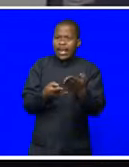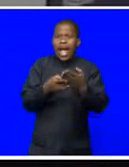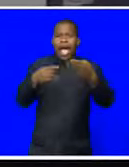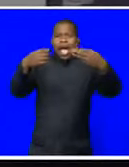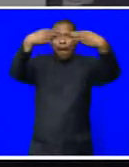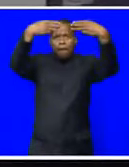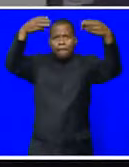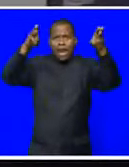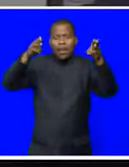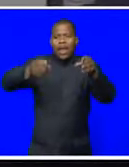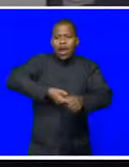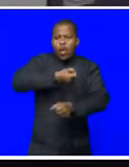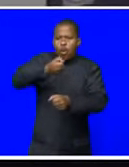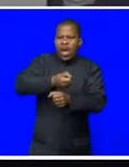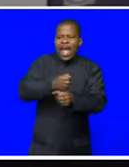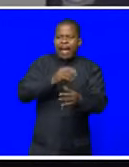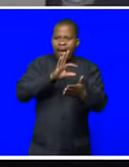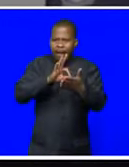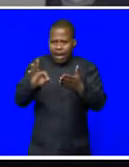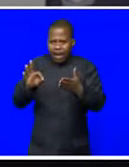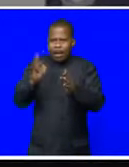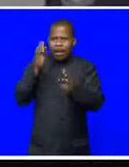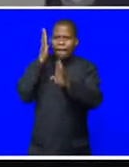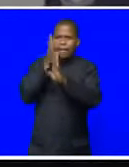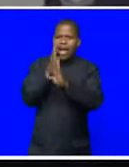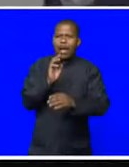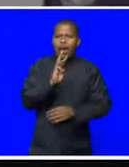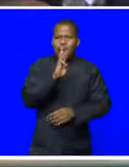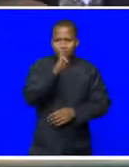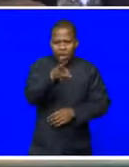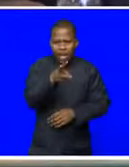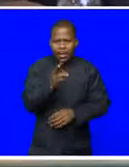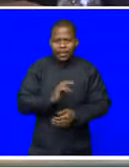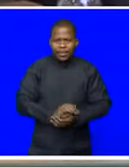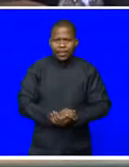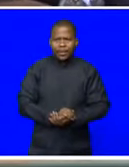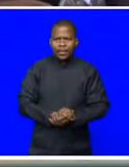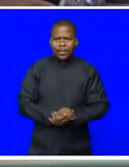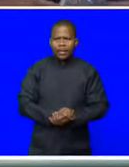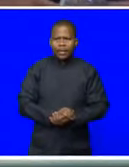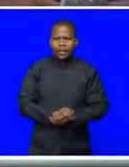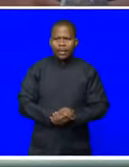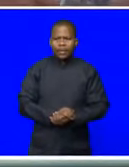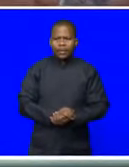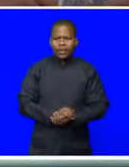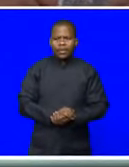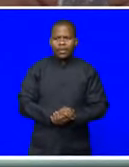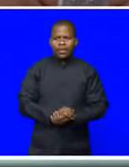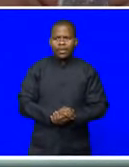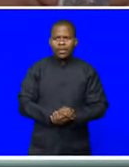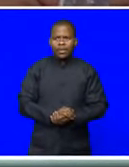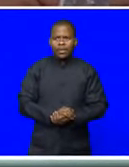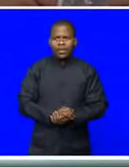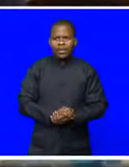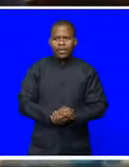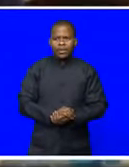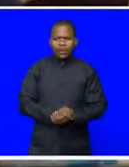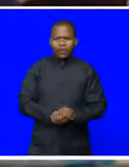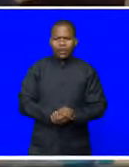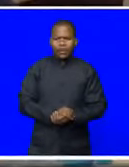transparency, accountability, which is what our system of governance promotes.